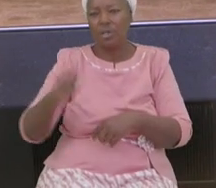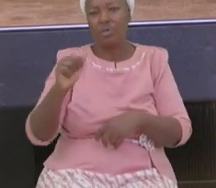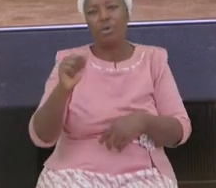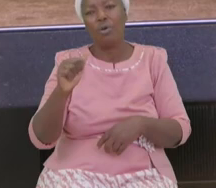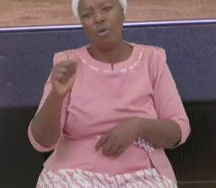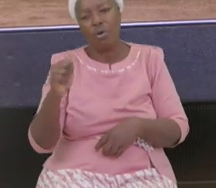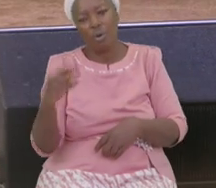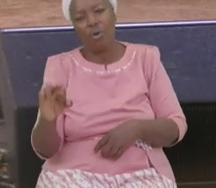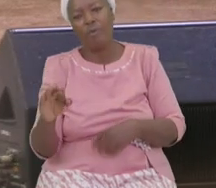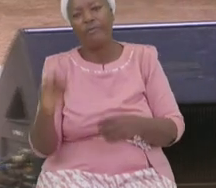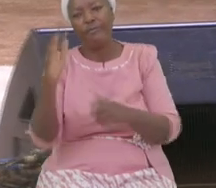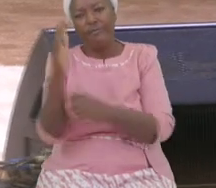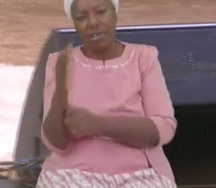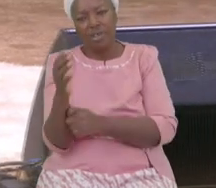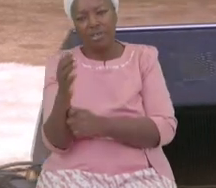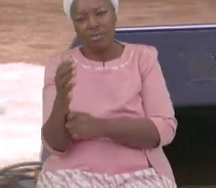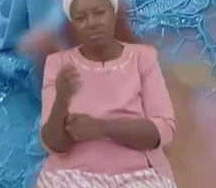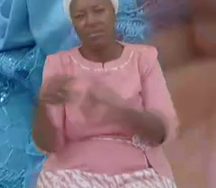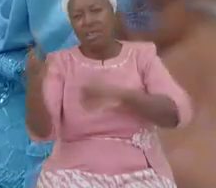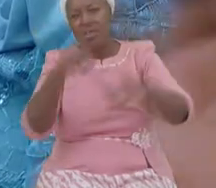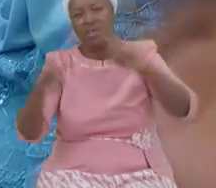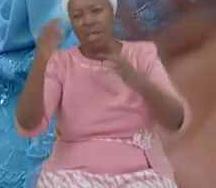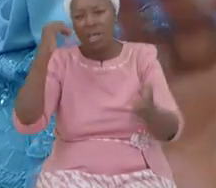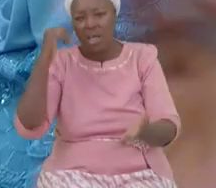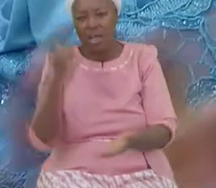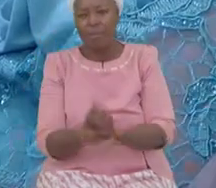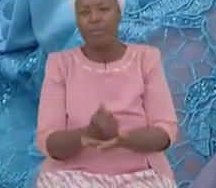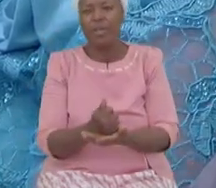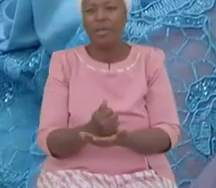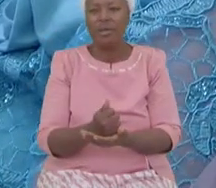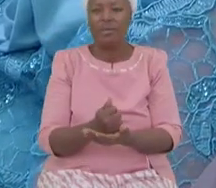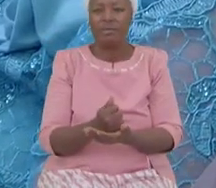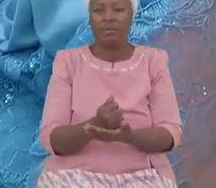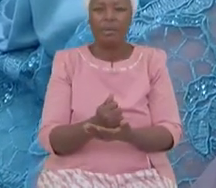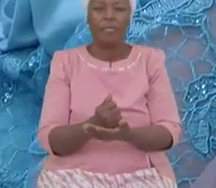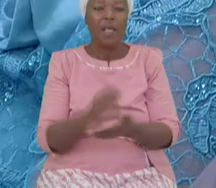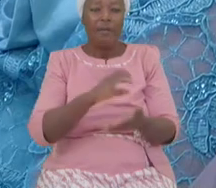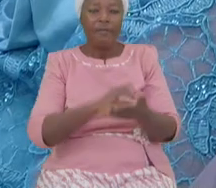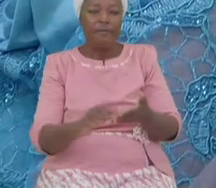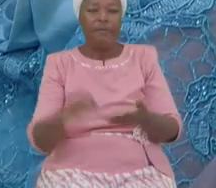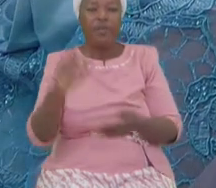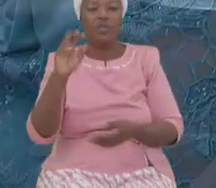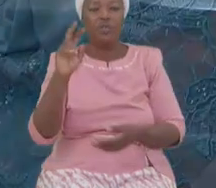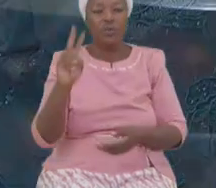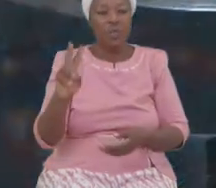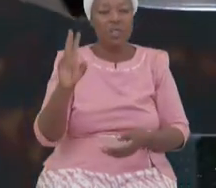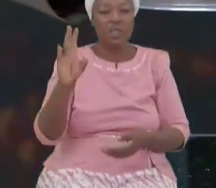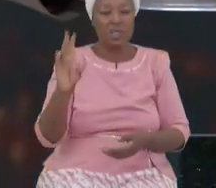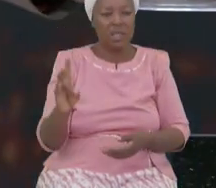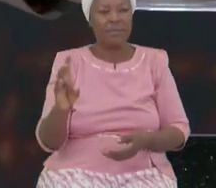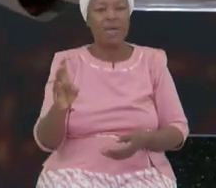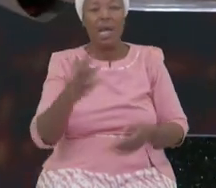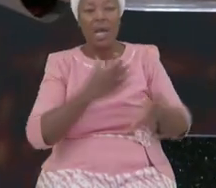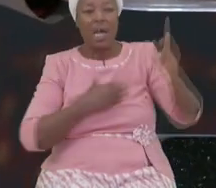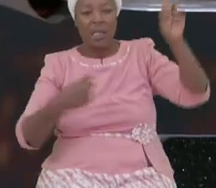flesh. Somebody will shout amen. Look at verse 27. In verse 27, and I